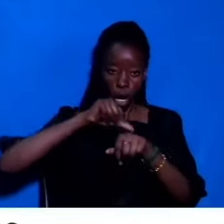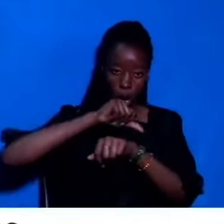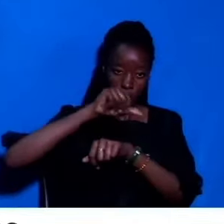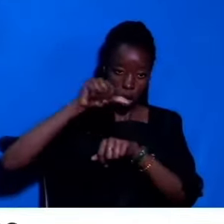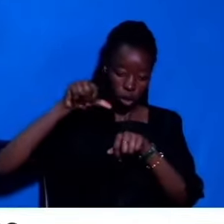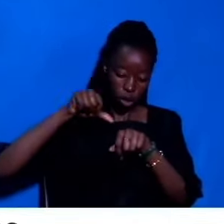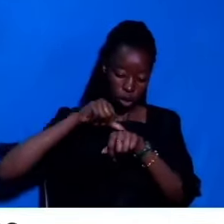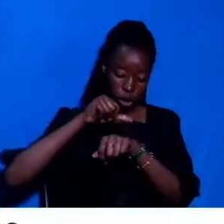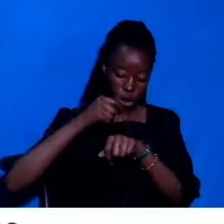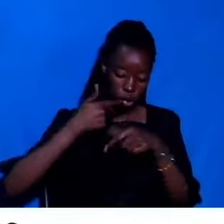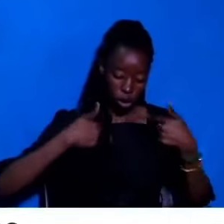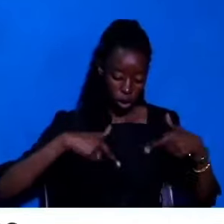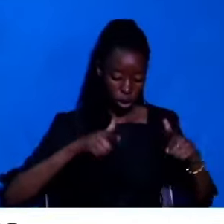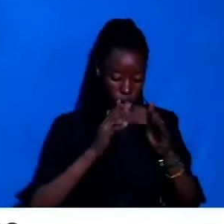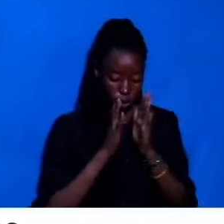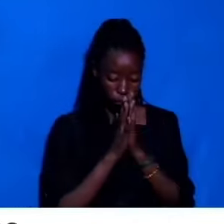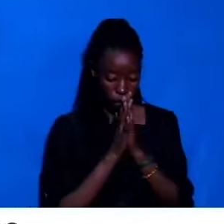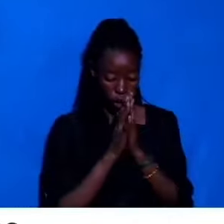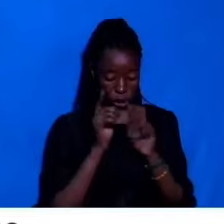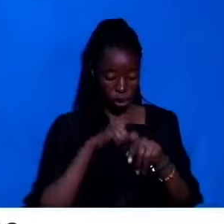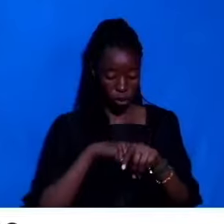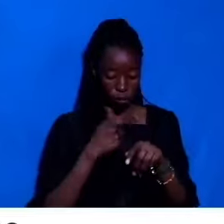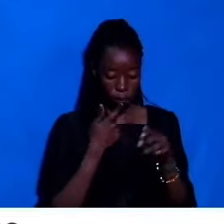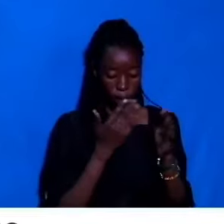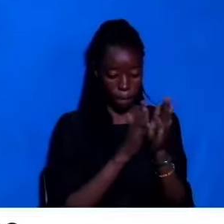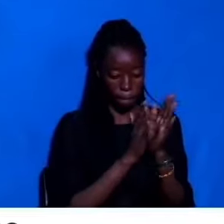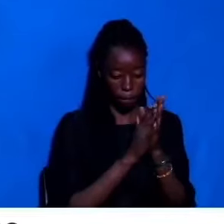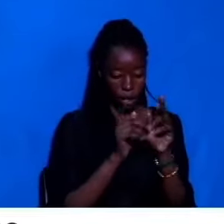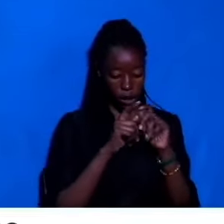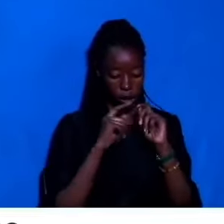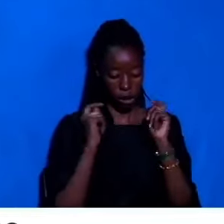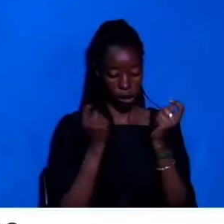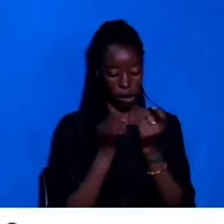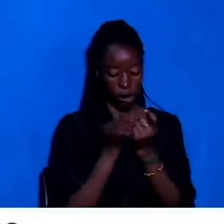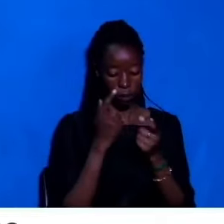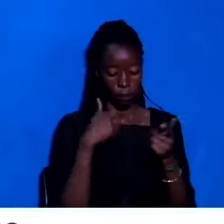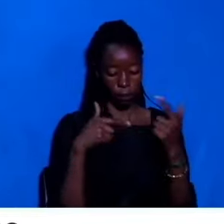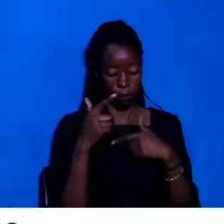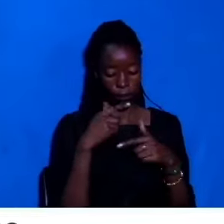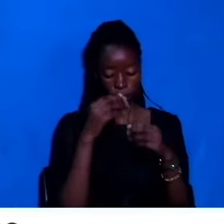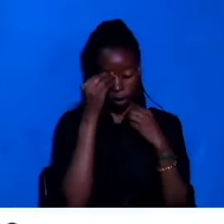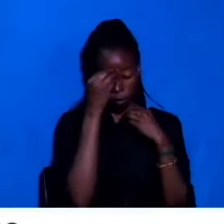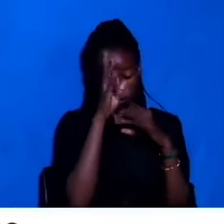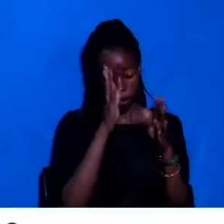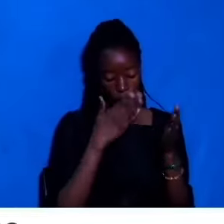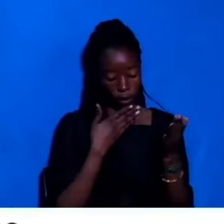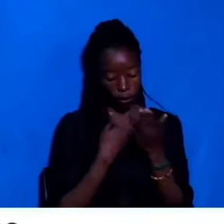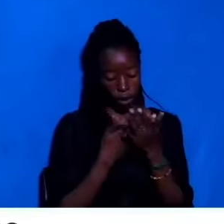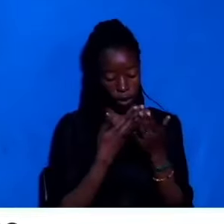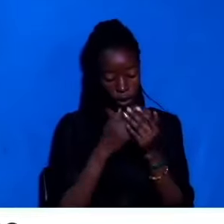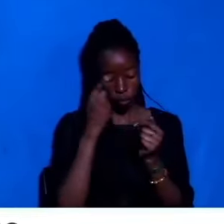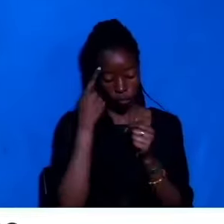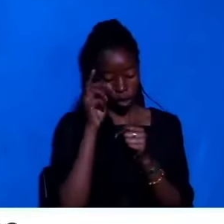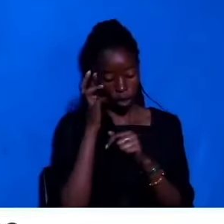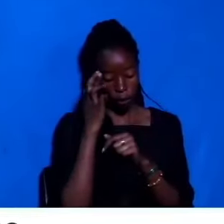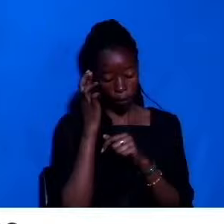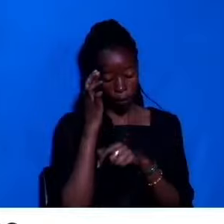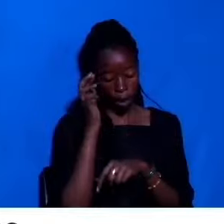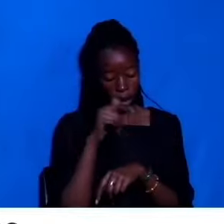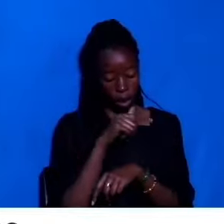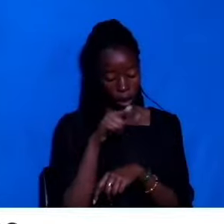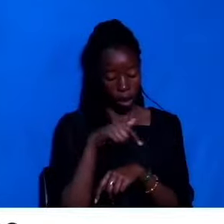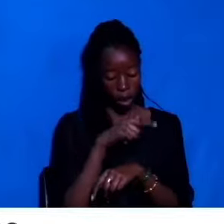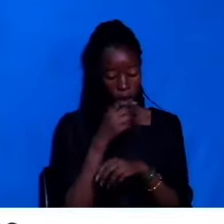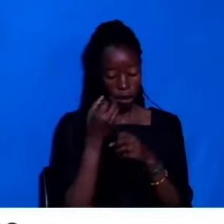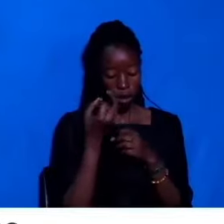So let us pray as the praise and worship comes. Father, we thank you for reminding us of the